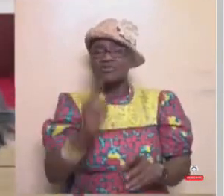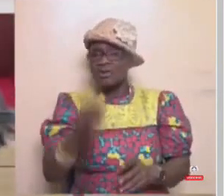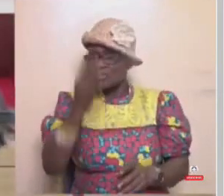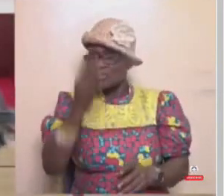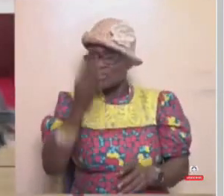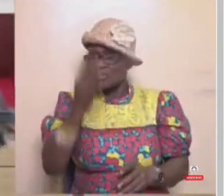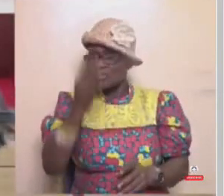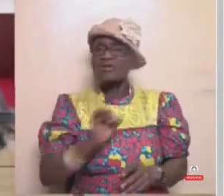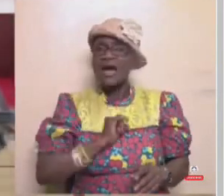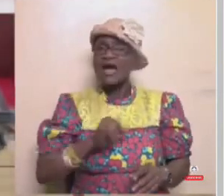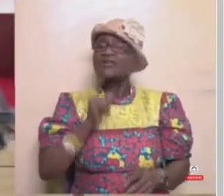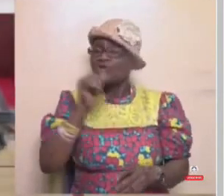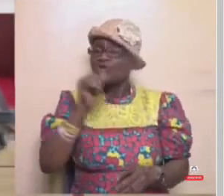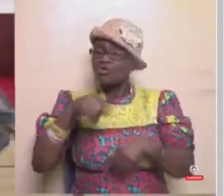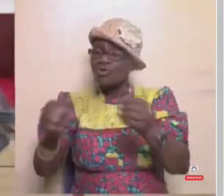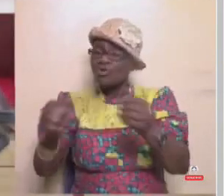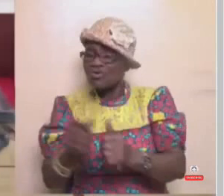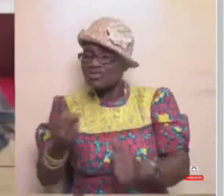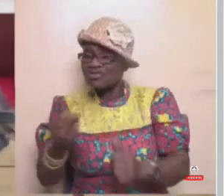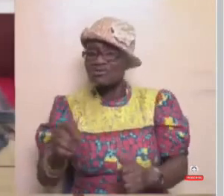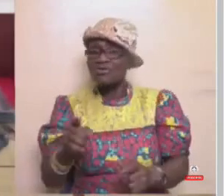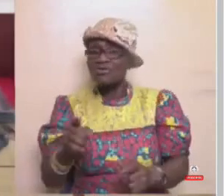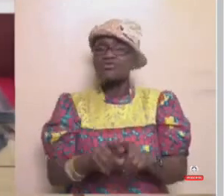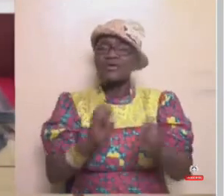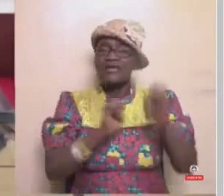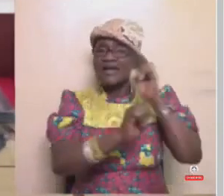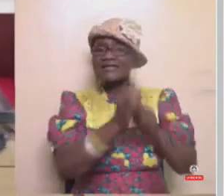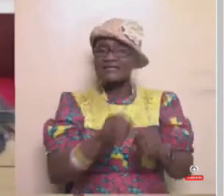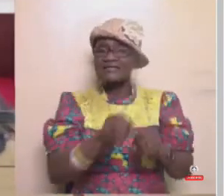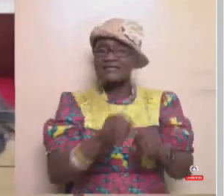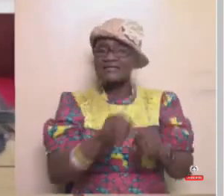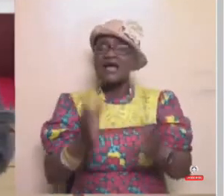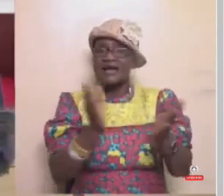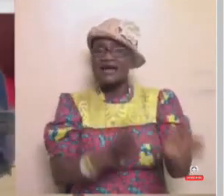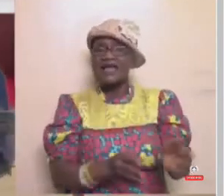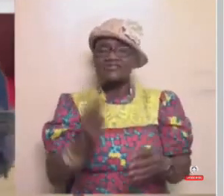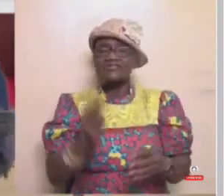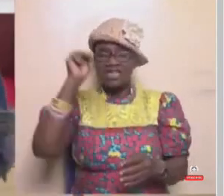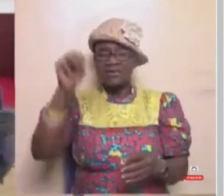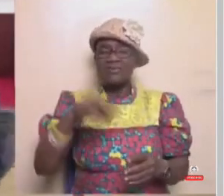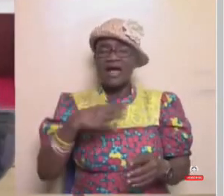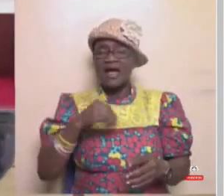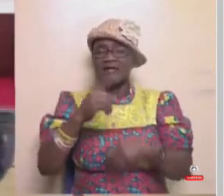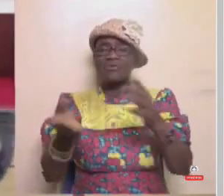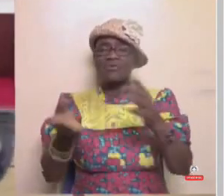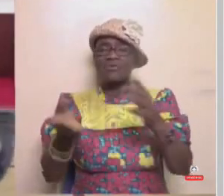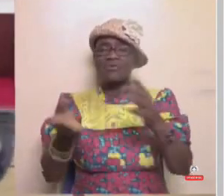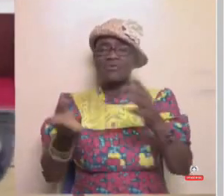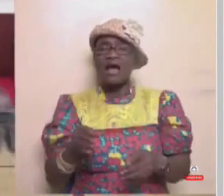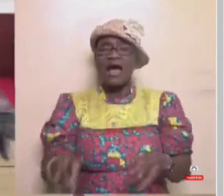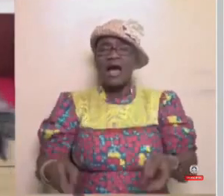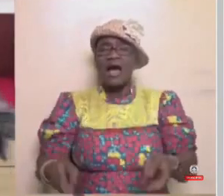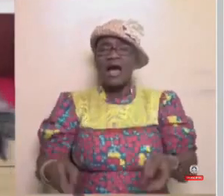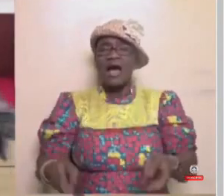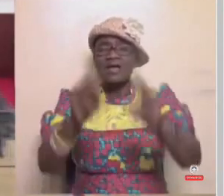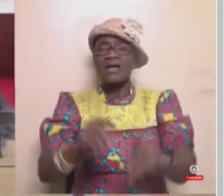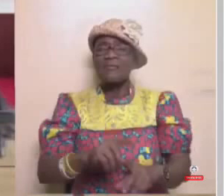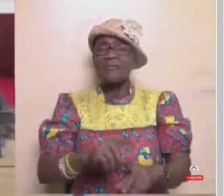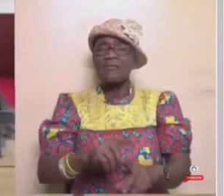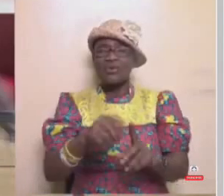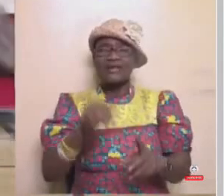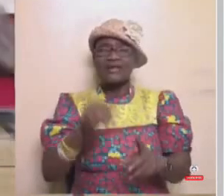And Elijah left him and went away. But when it comes to the case of Elijah and